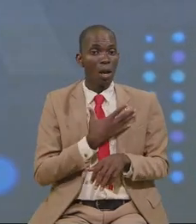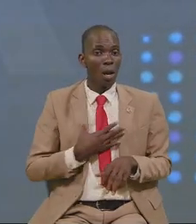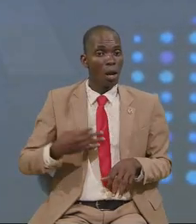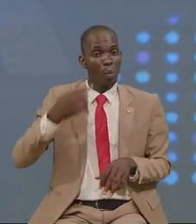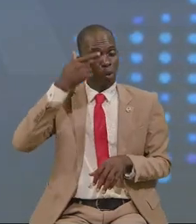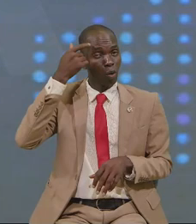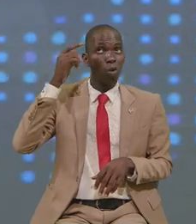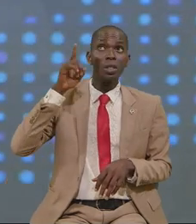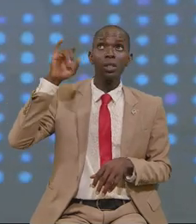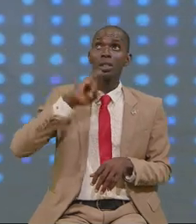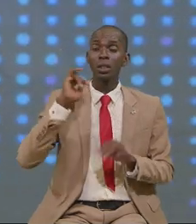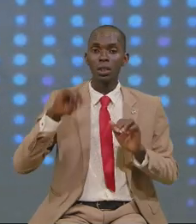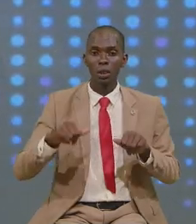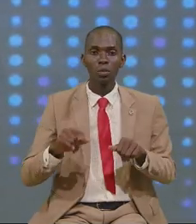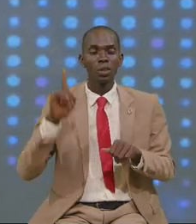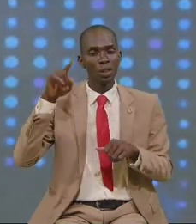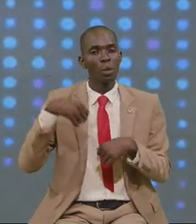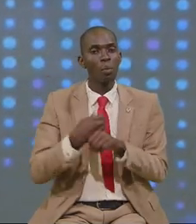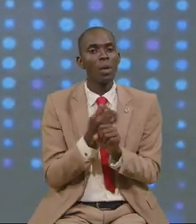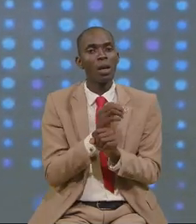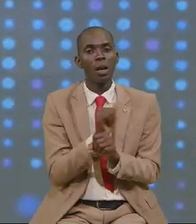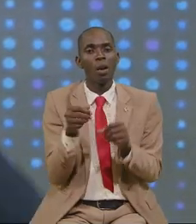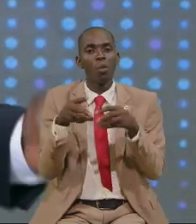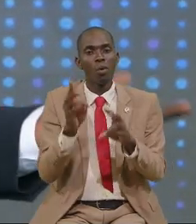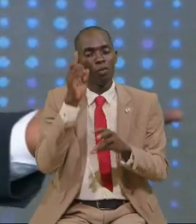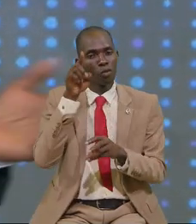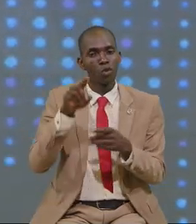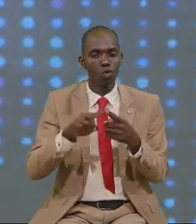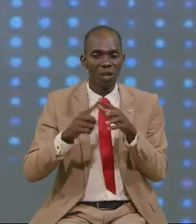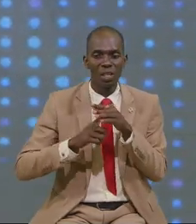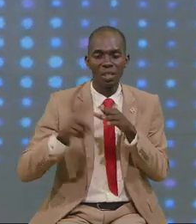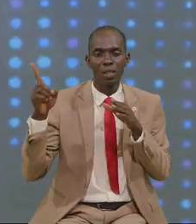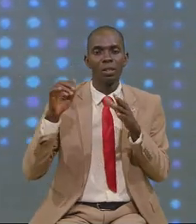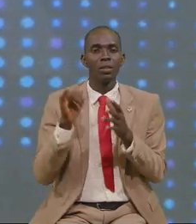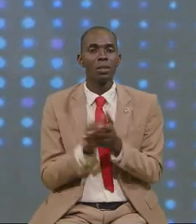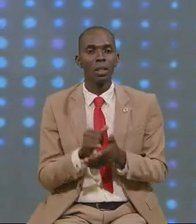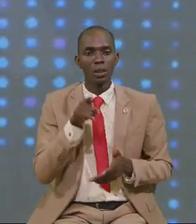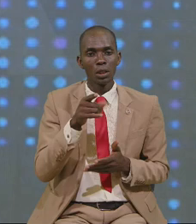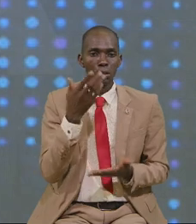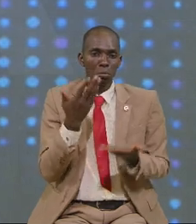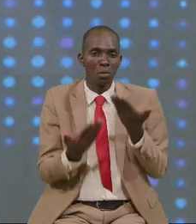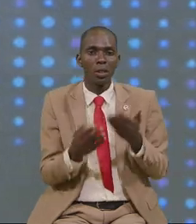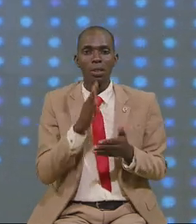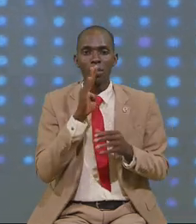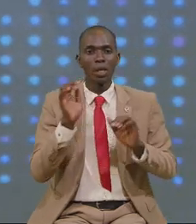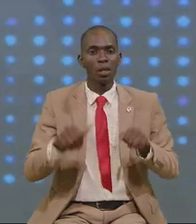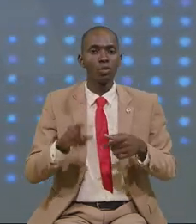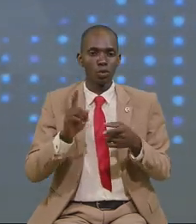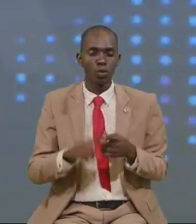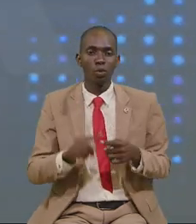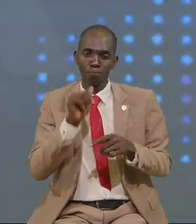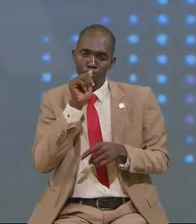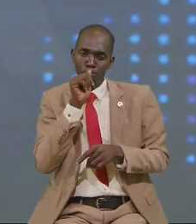that, he makes a way for you to escape, that he may be able to bear it. You will